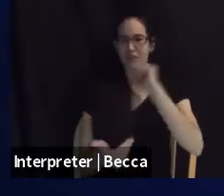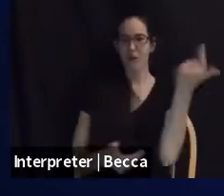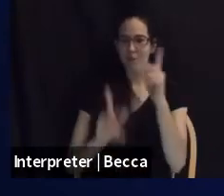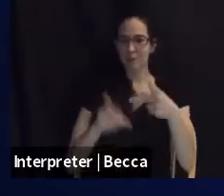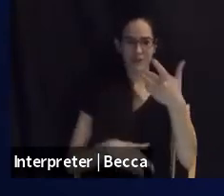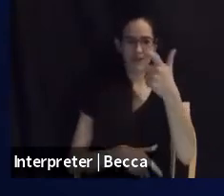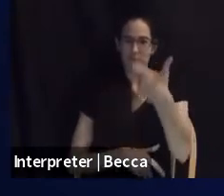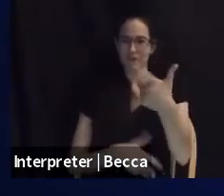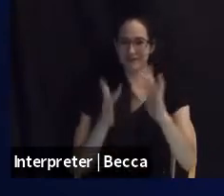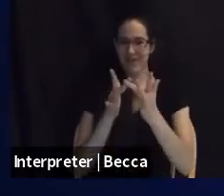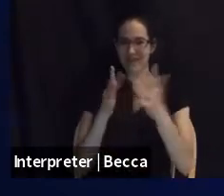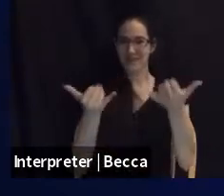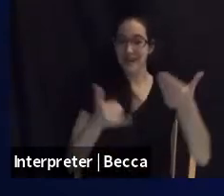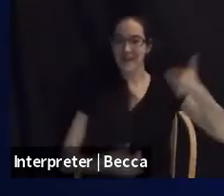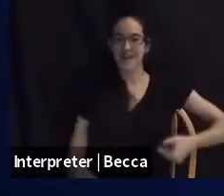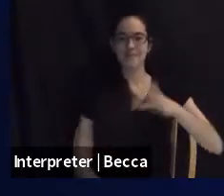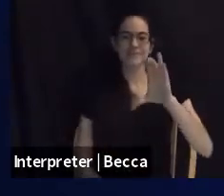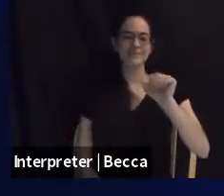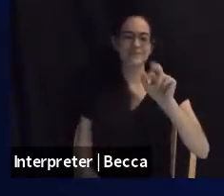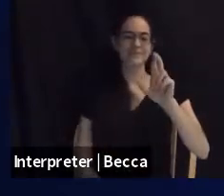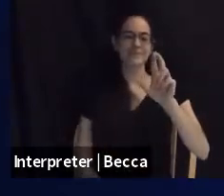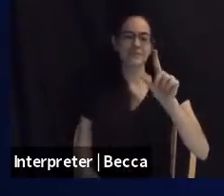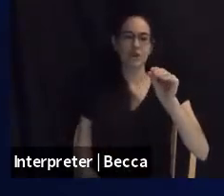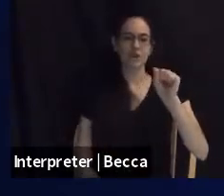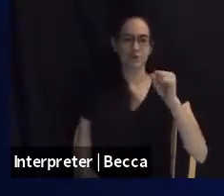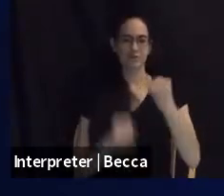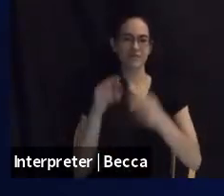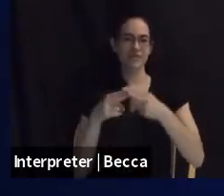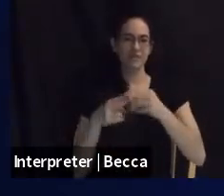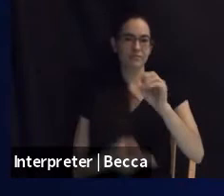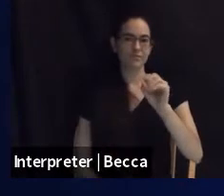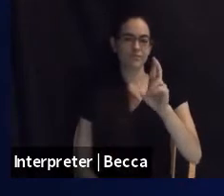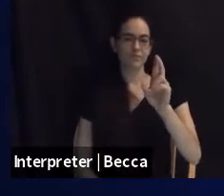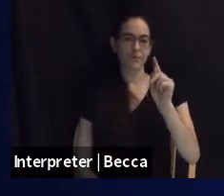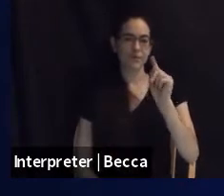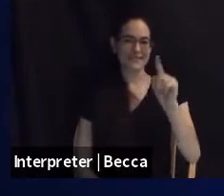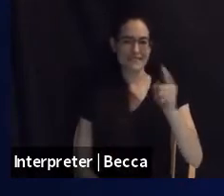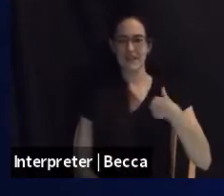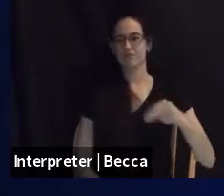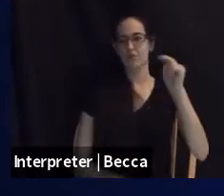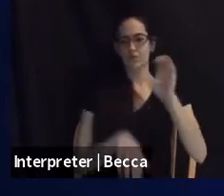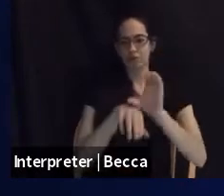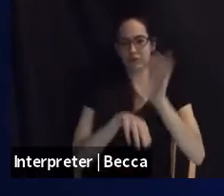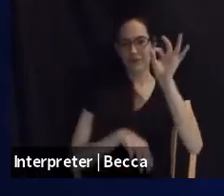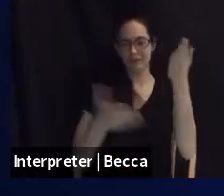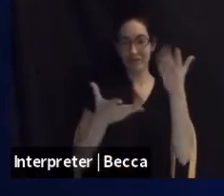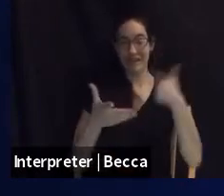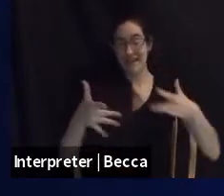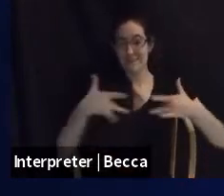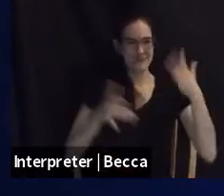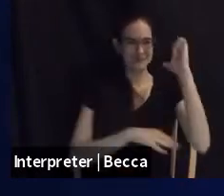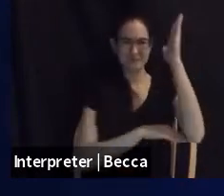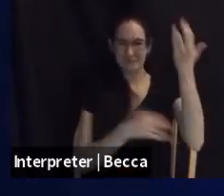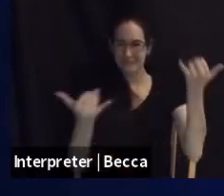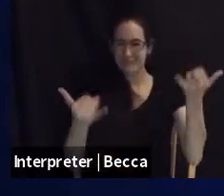weekend. My name is Carlos Ortiz. I'm our North Campus pastor, and it's my pleasure to be with you. Many of you already call Gateway home,